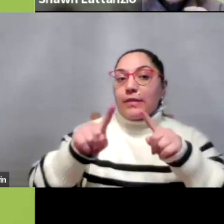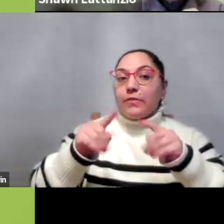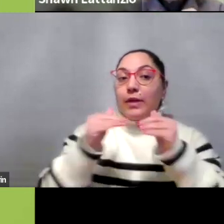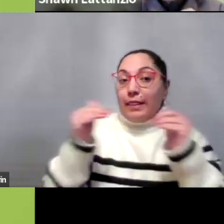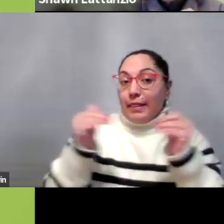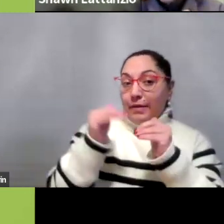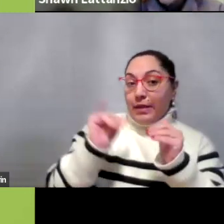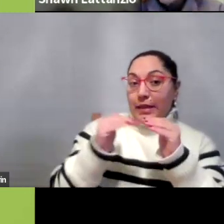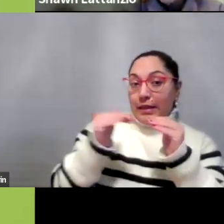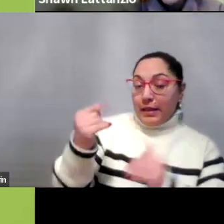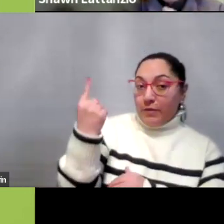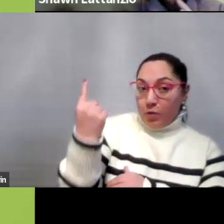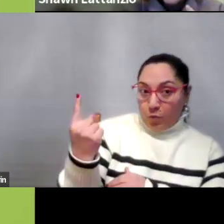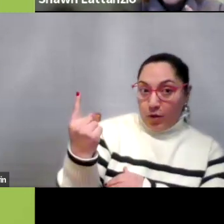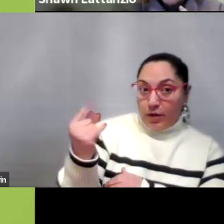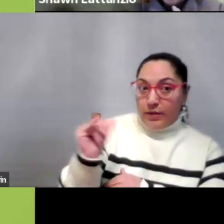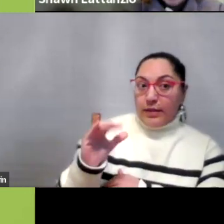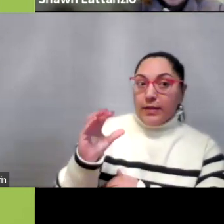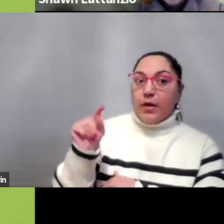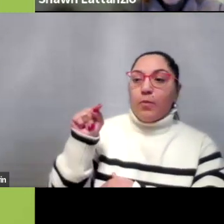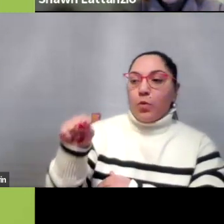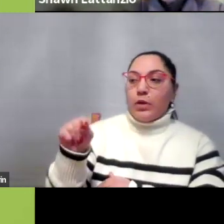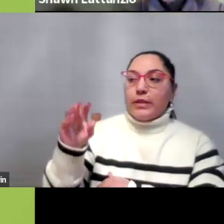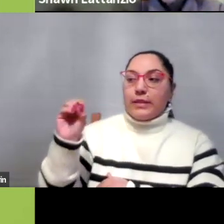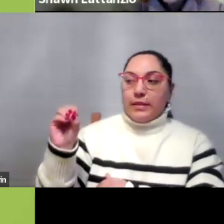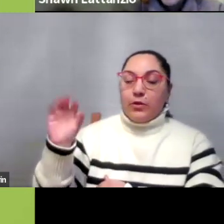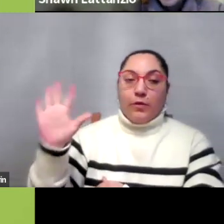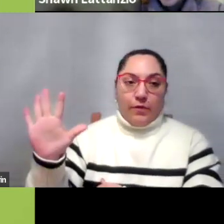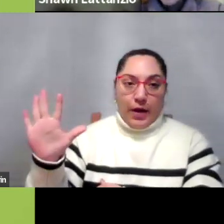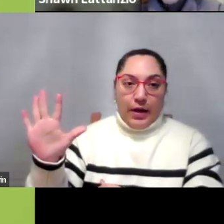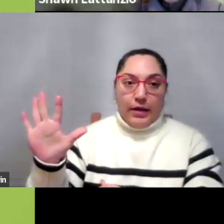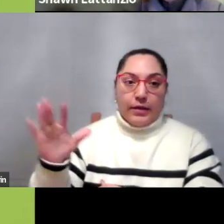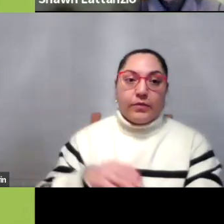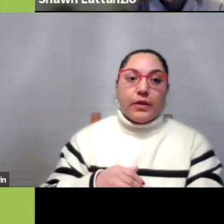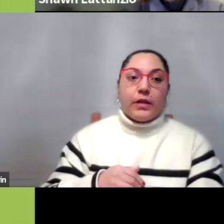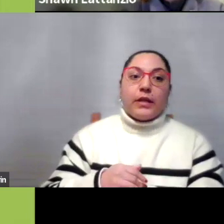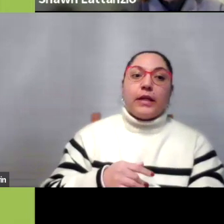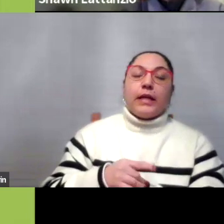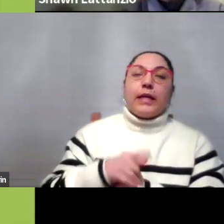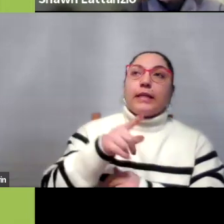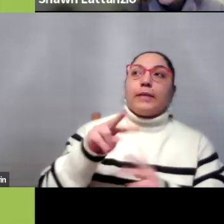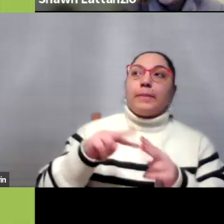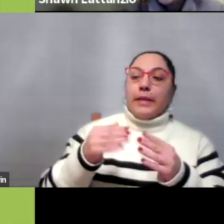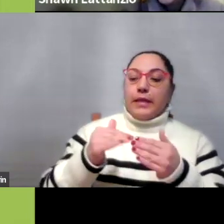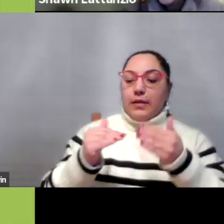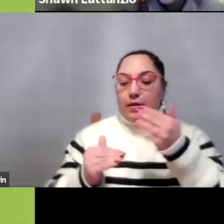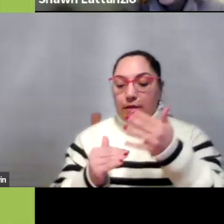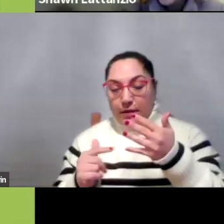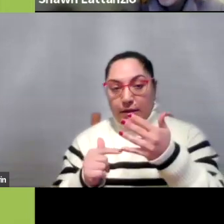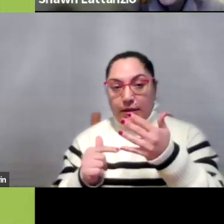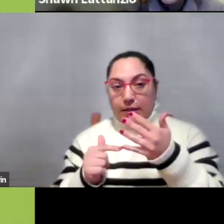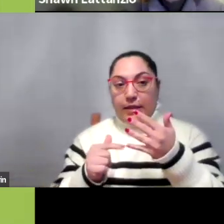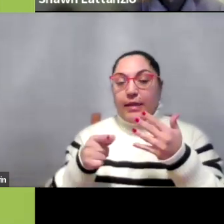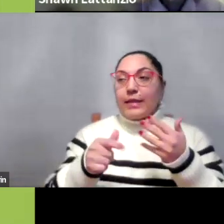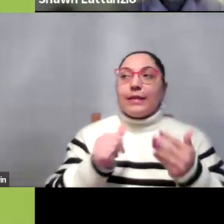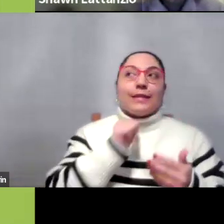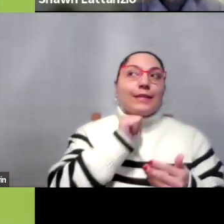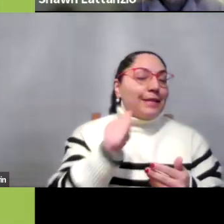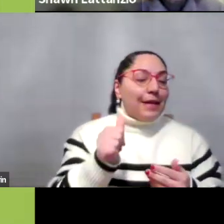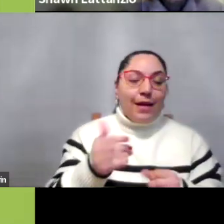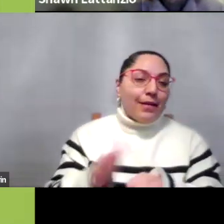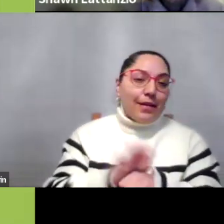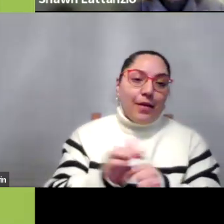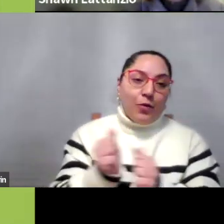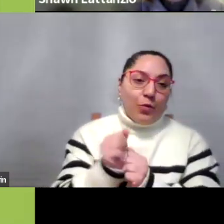1 is 0.05. It's psychoeducation on substance use. That is unfortunately not paid by most commercial insurances or